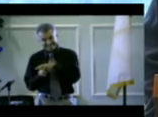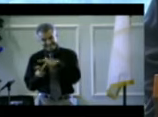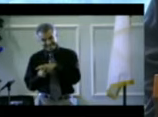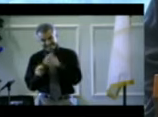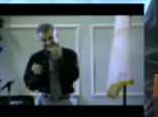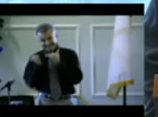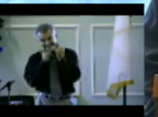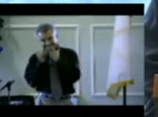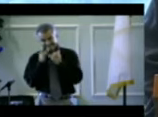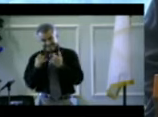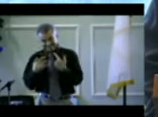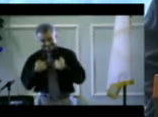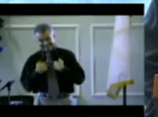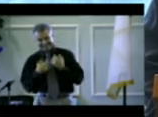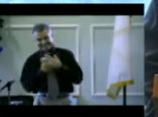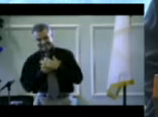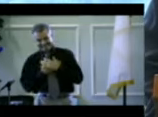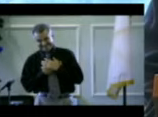this is not my home.